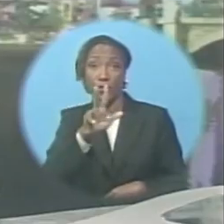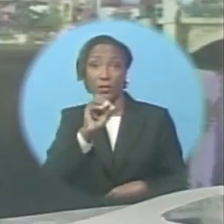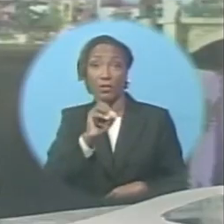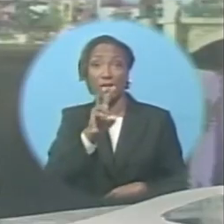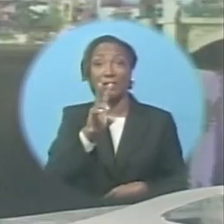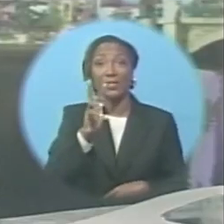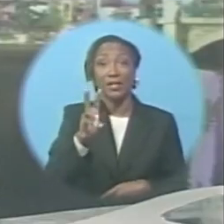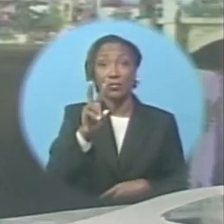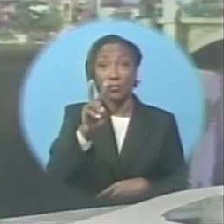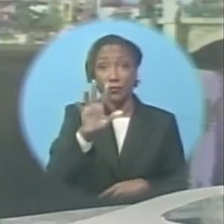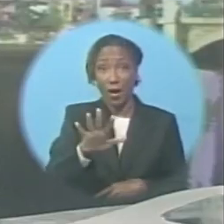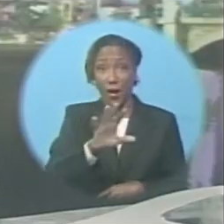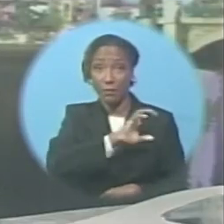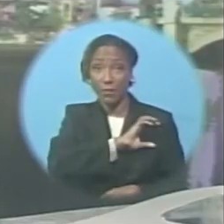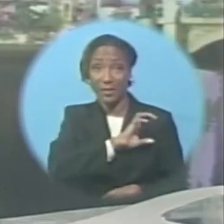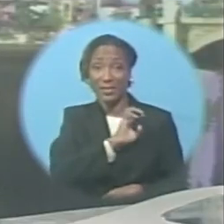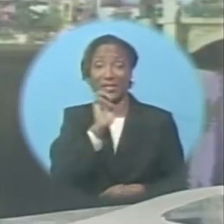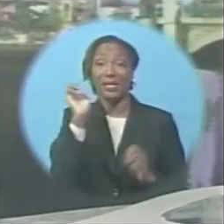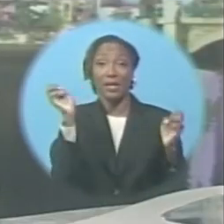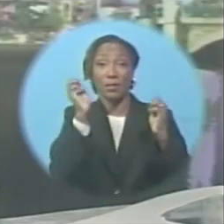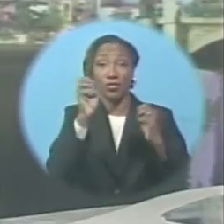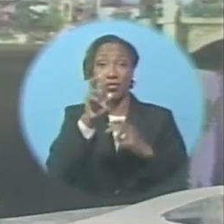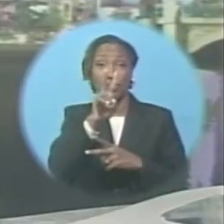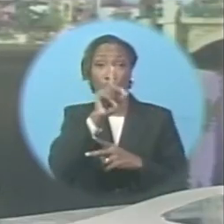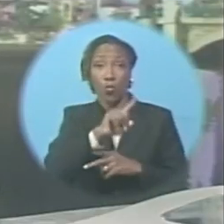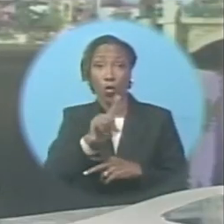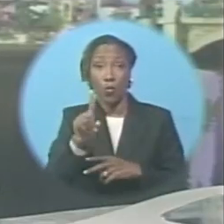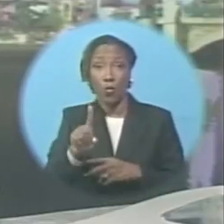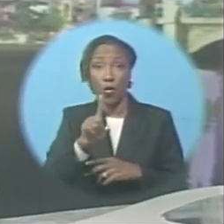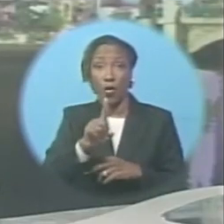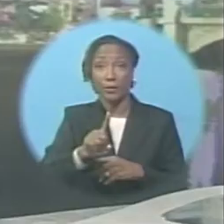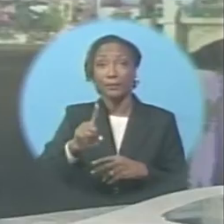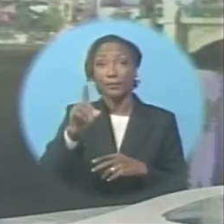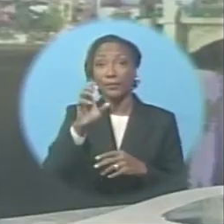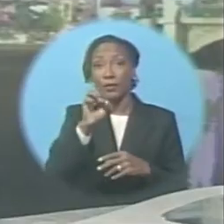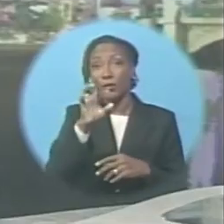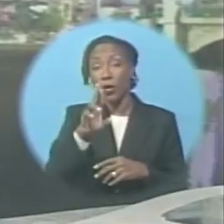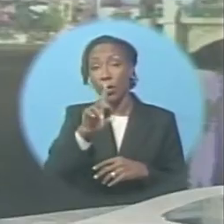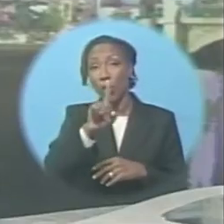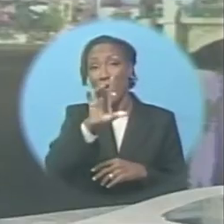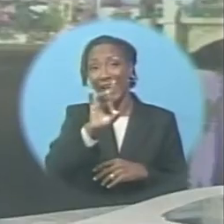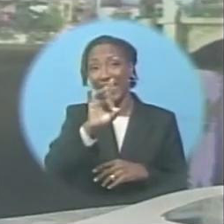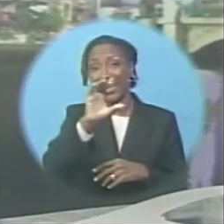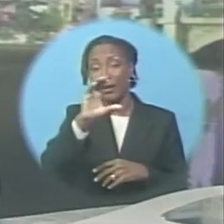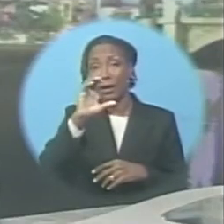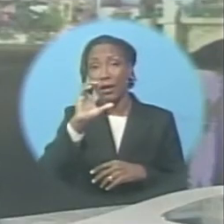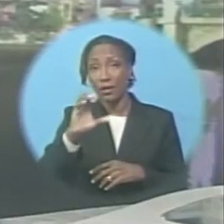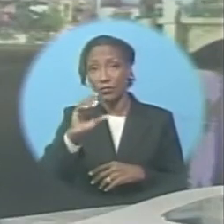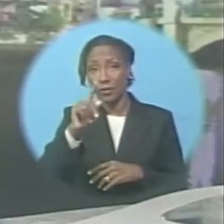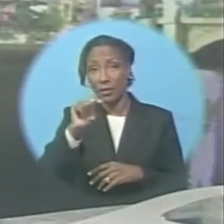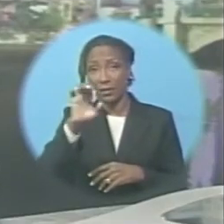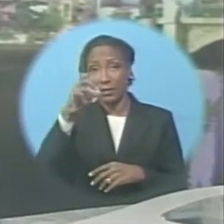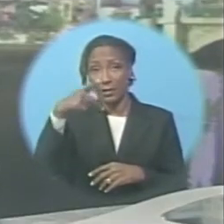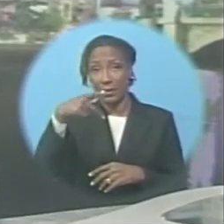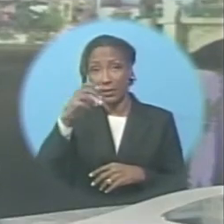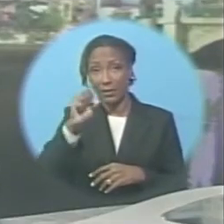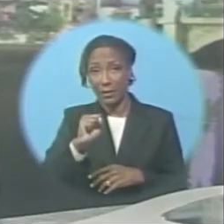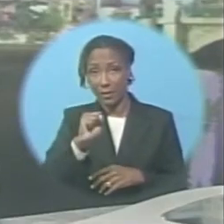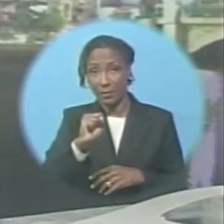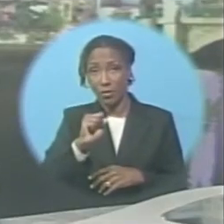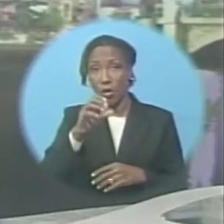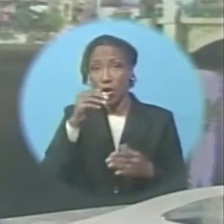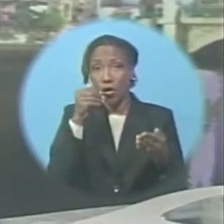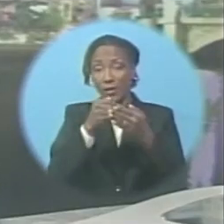430-7625. Police emergency number at 211, Crime Stoppers at 1-800-TIPS, that's 1-800-8477, or the nearest